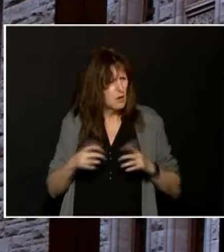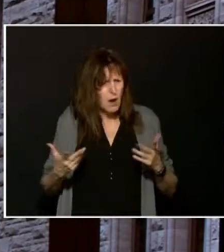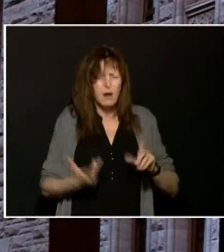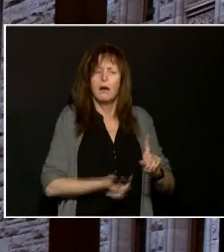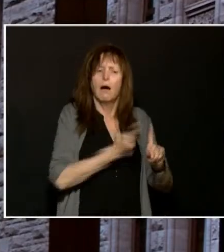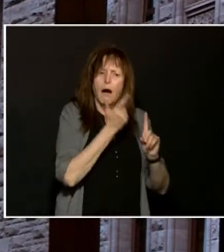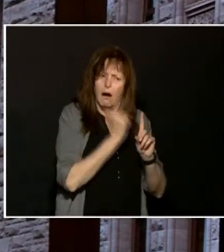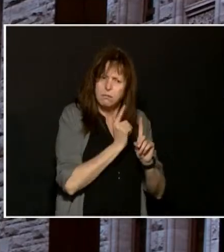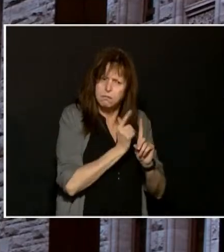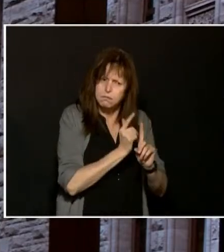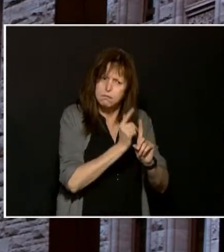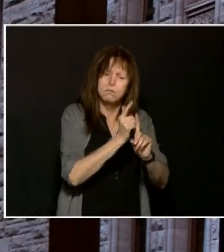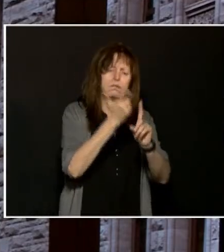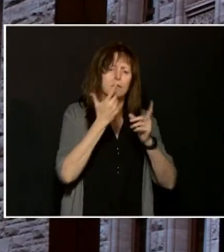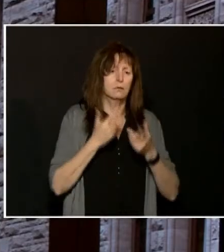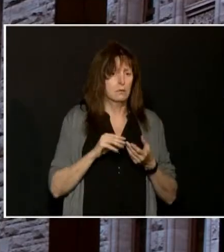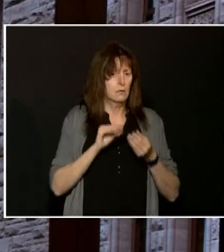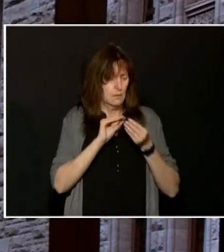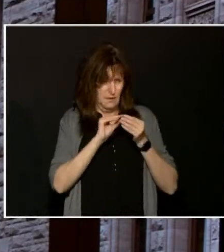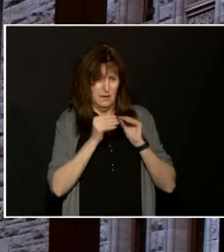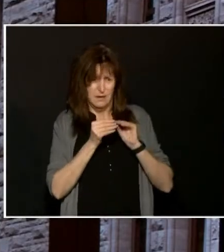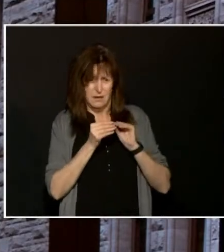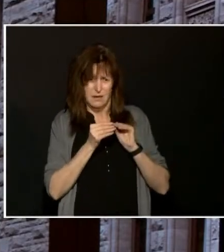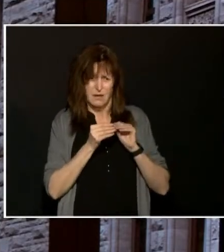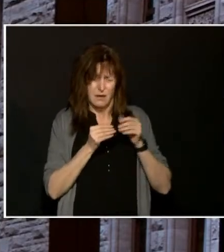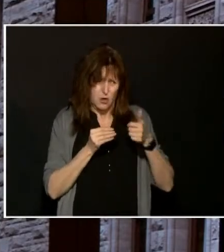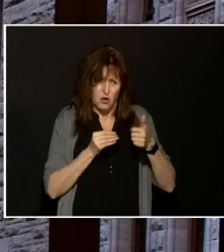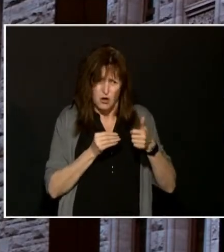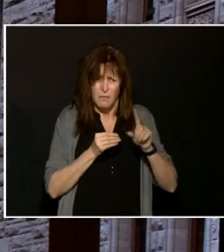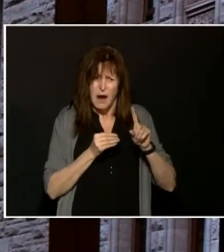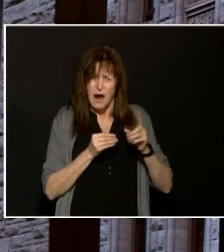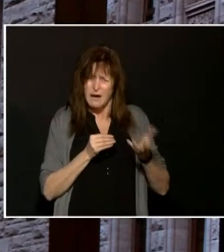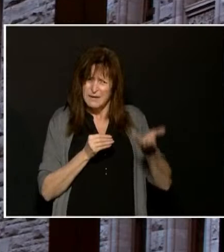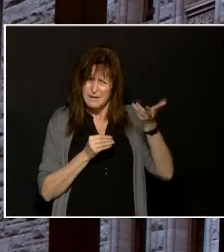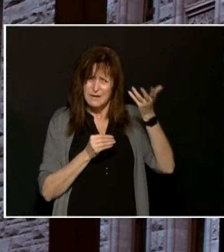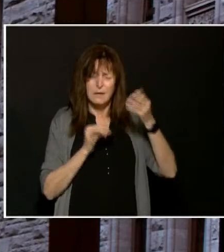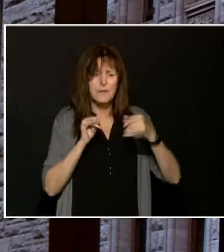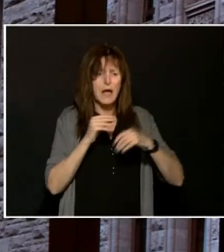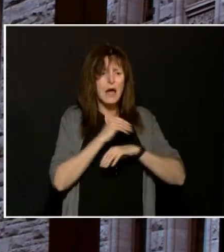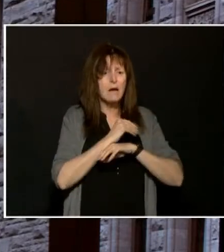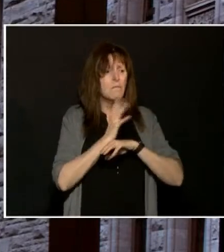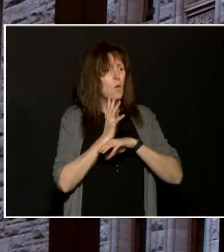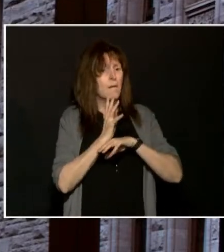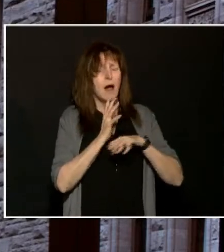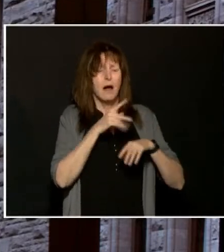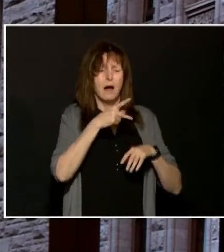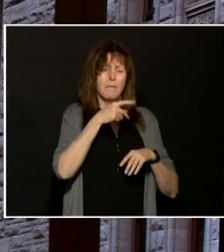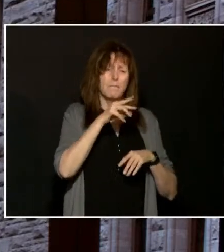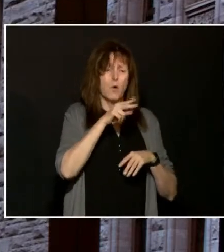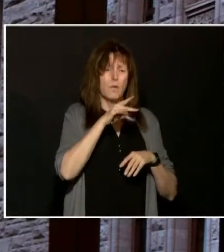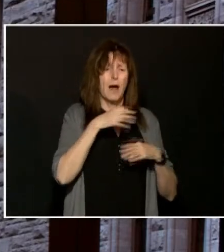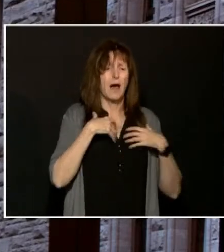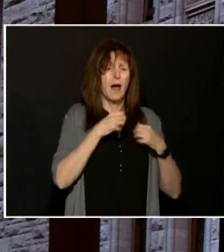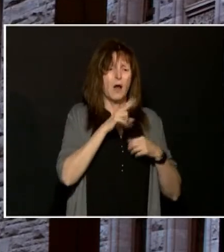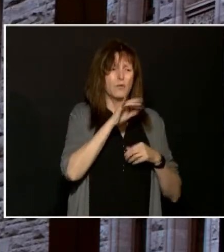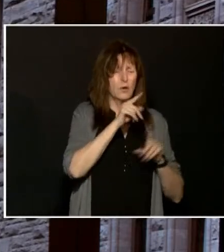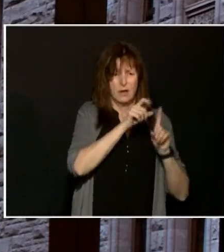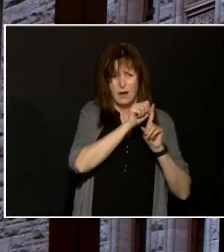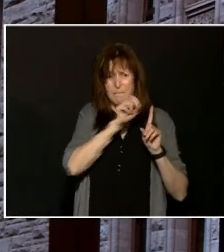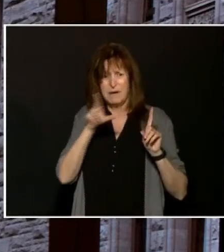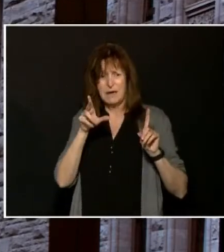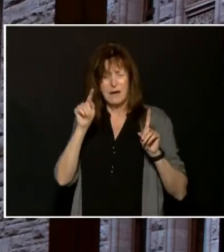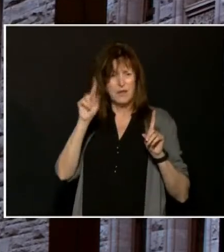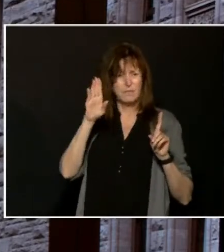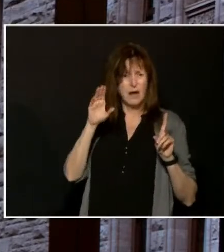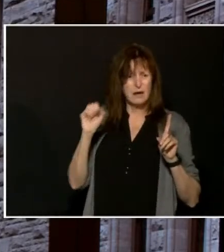go up, and that's the advantage that Porcupine Health Unit has over Thunder Bay and Sudbury. They're in the midst of